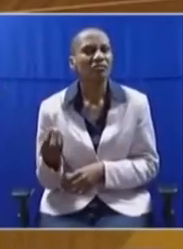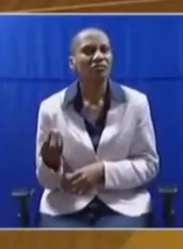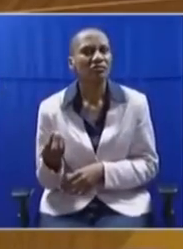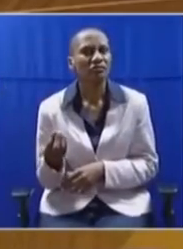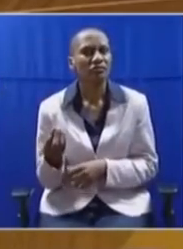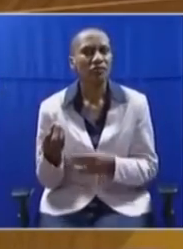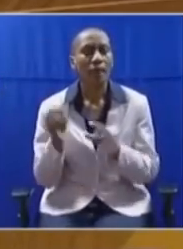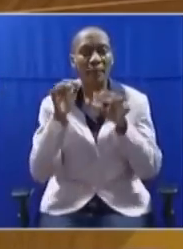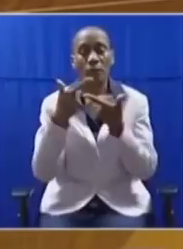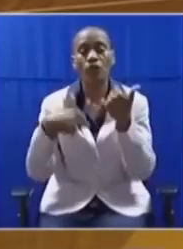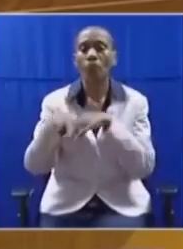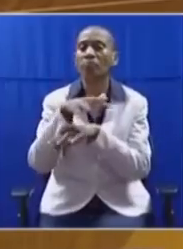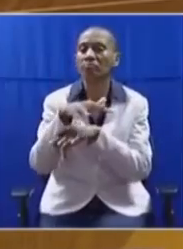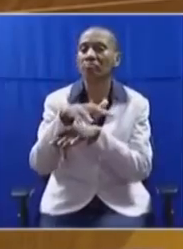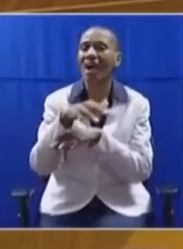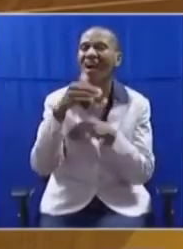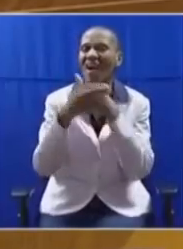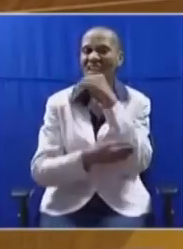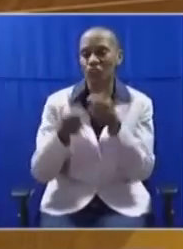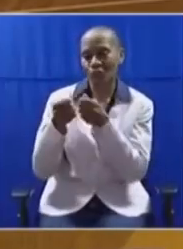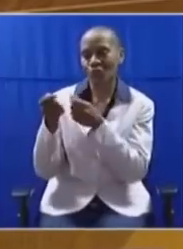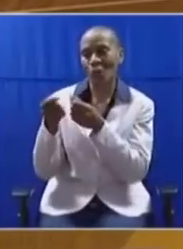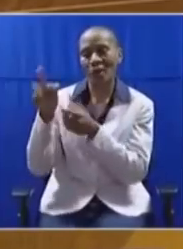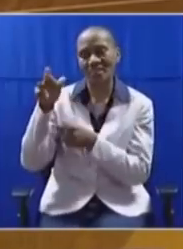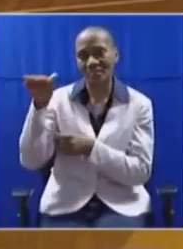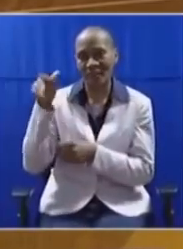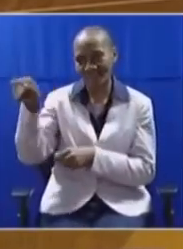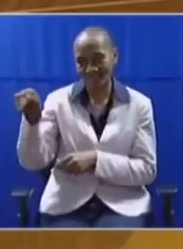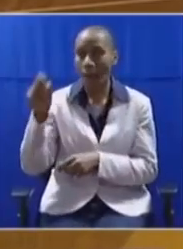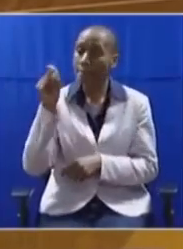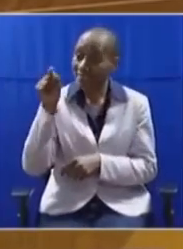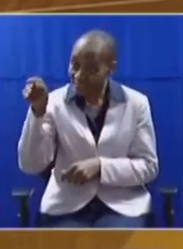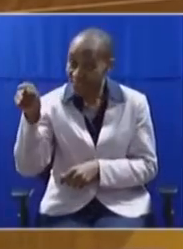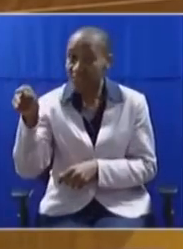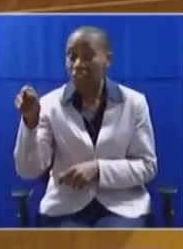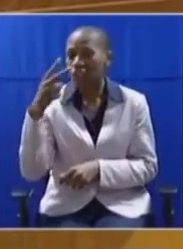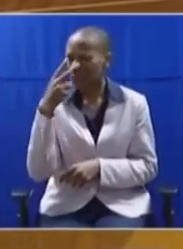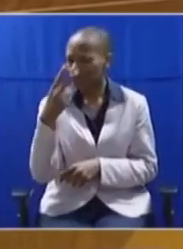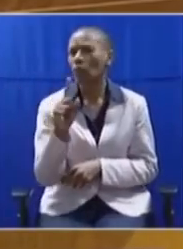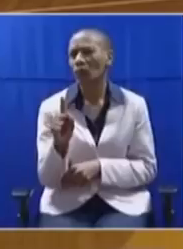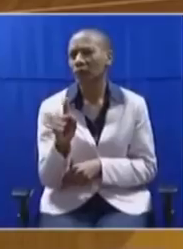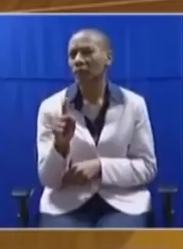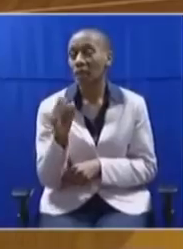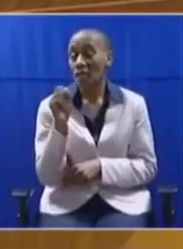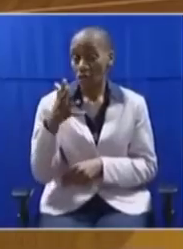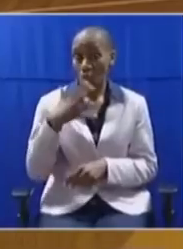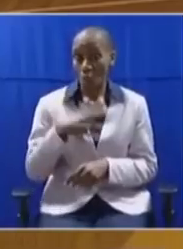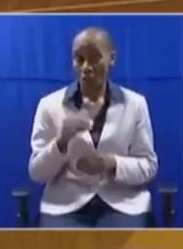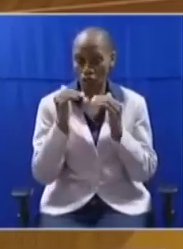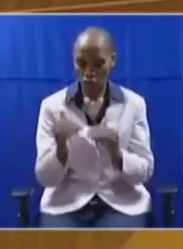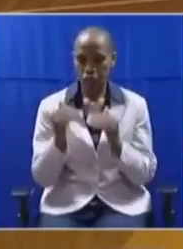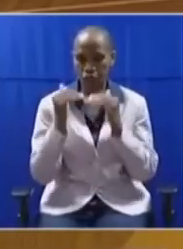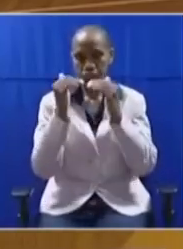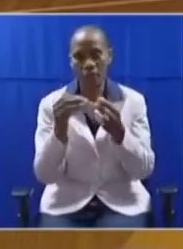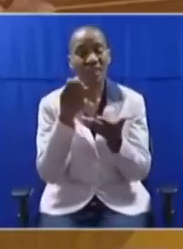external shareholders in the 40s. They realized that in order to advance a whole number of things, including